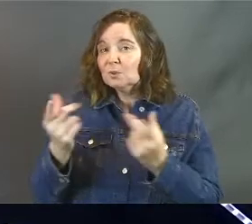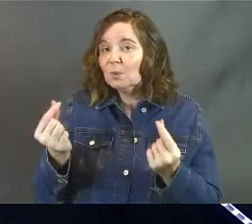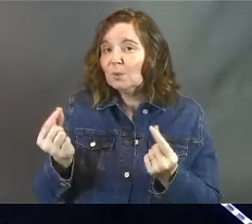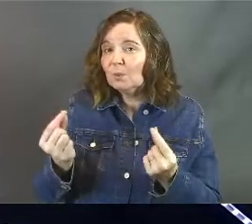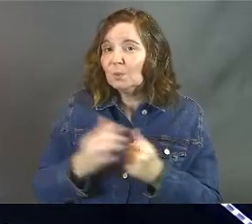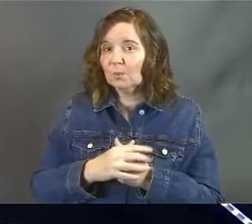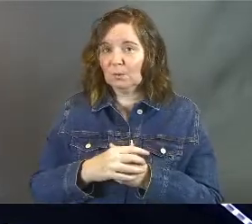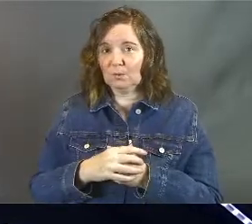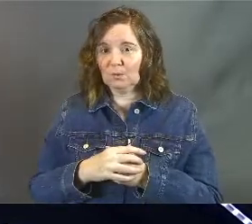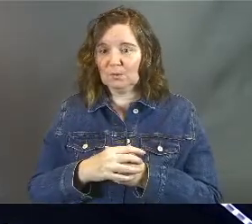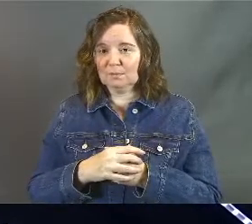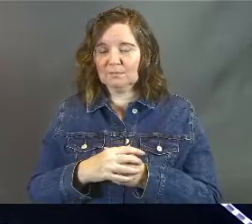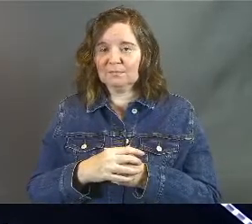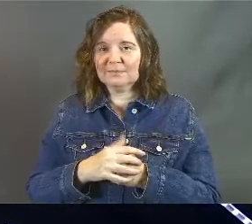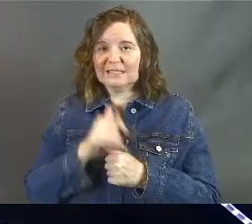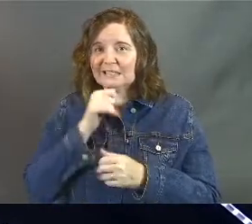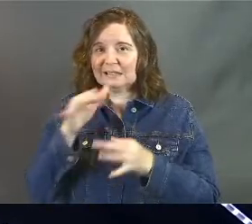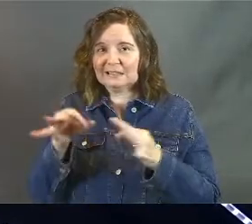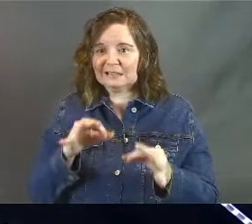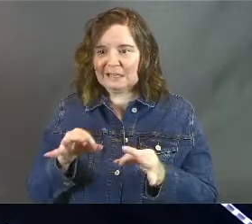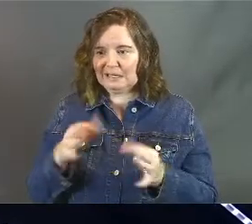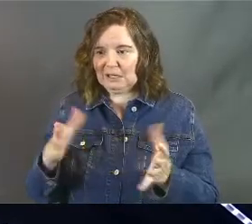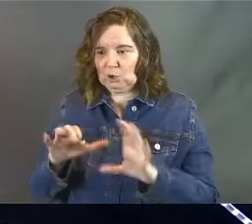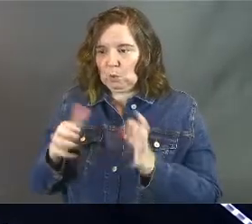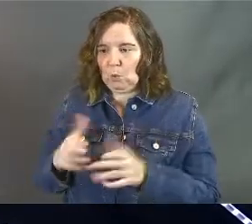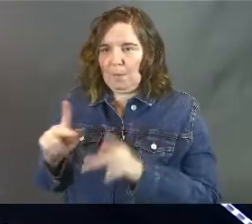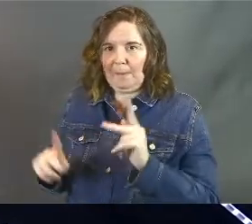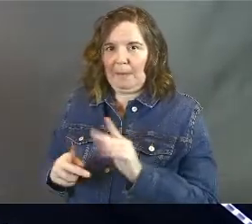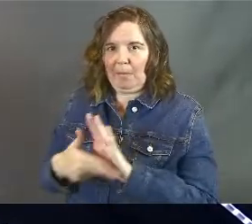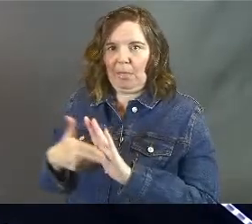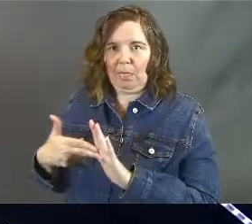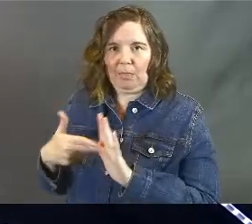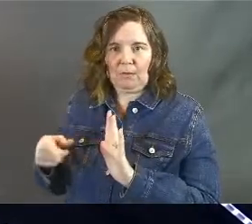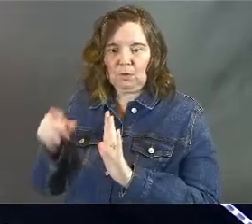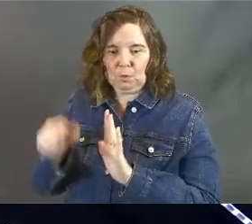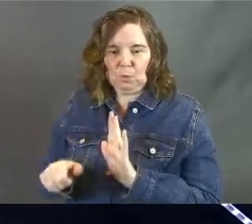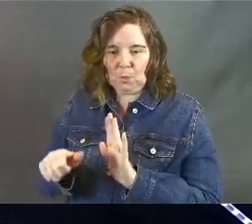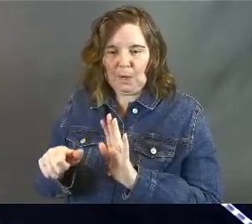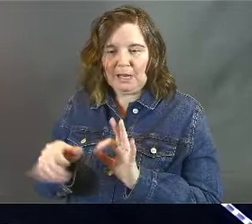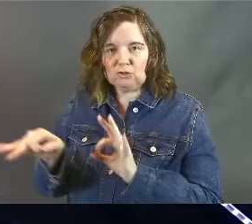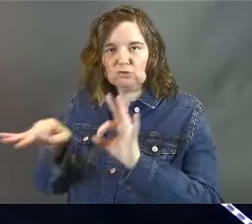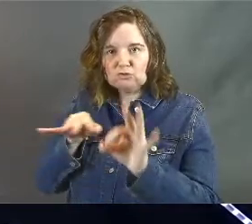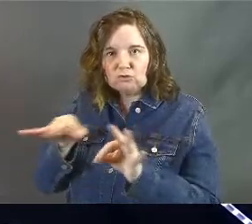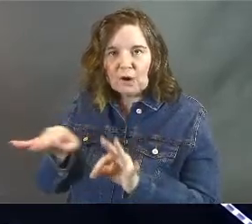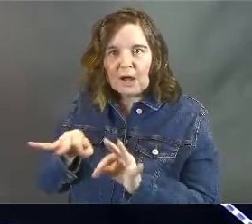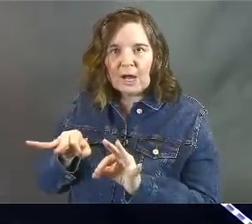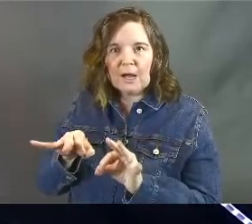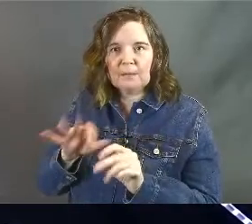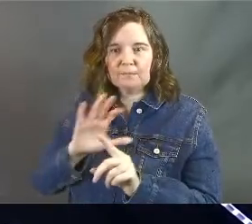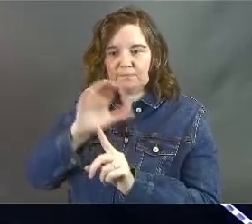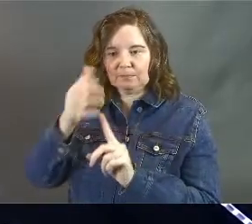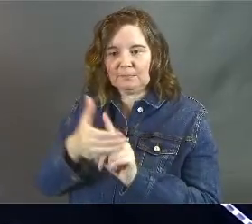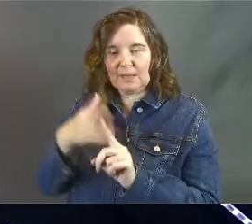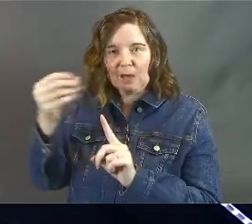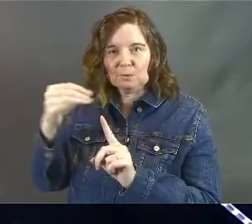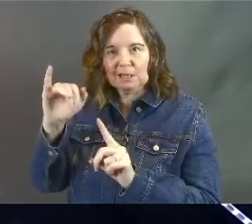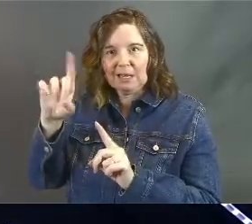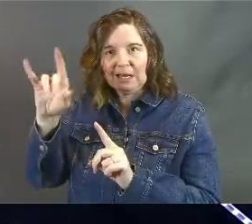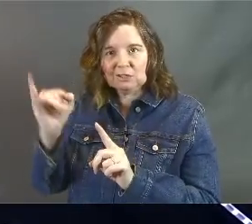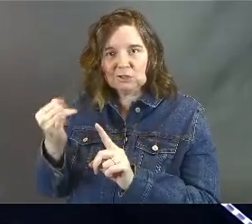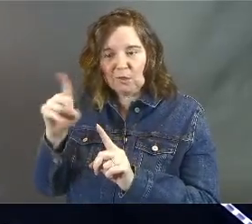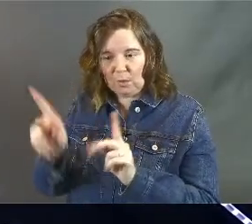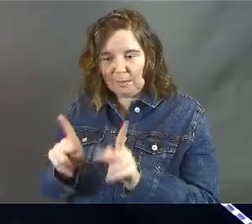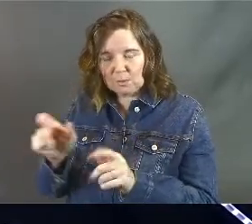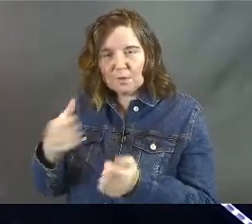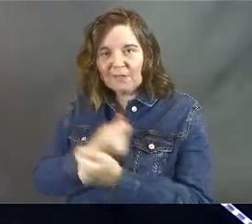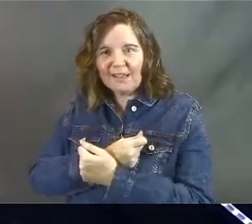do? He doesn't define it as here's a group of people that you can describe with exterior adjectives, and those are the only